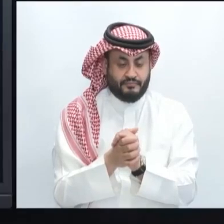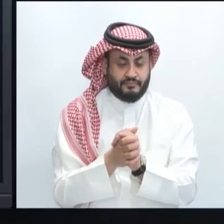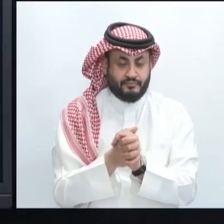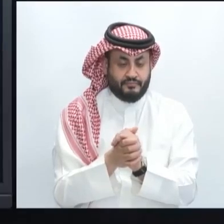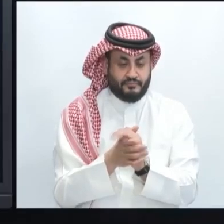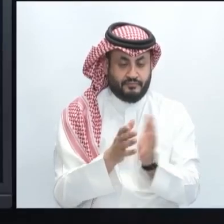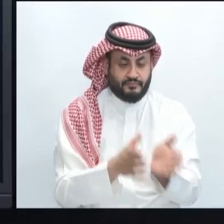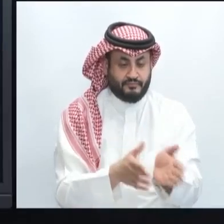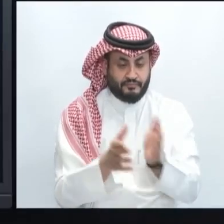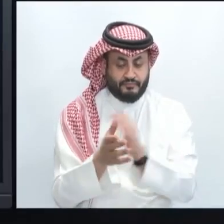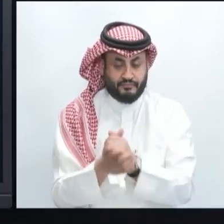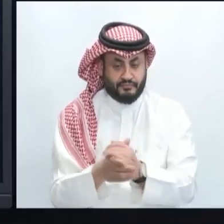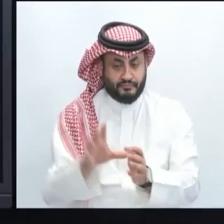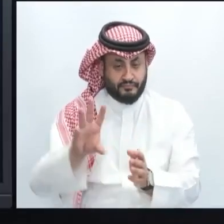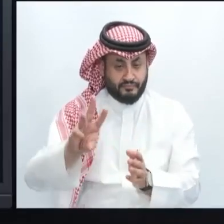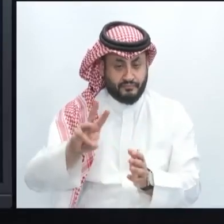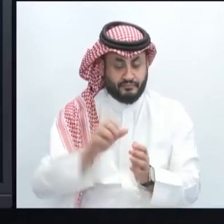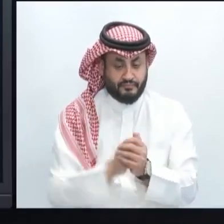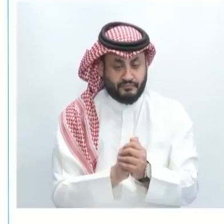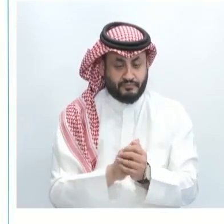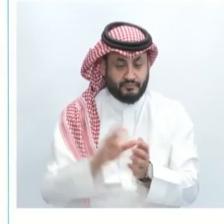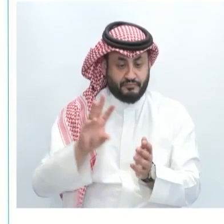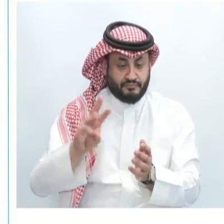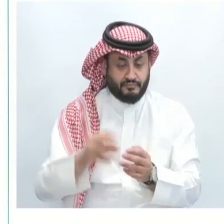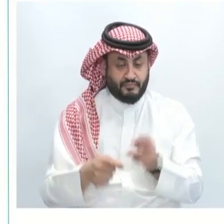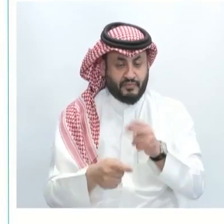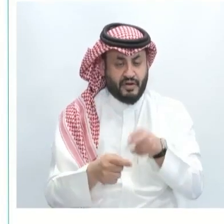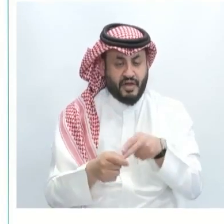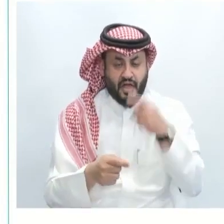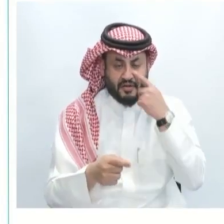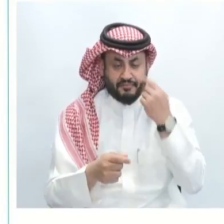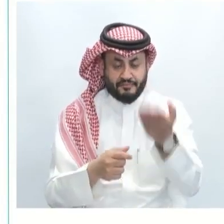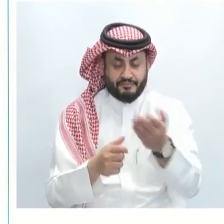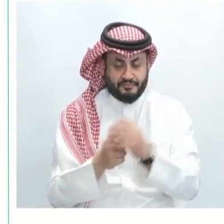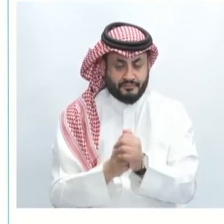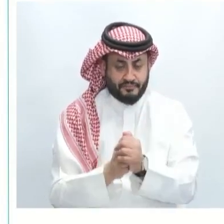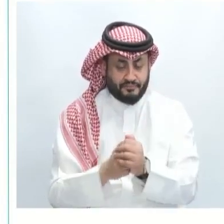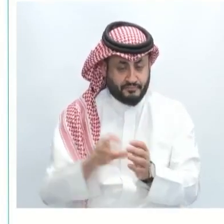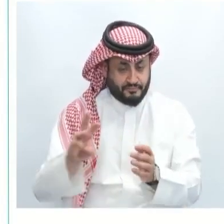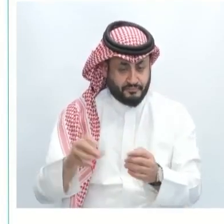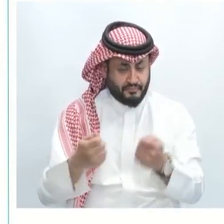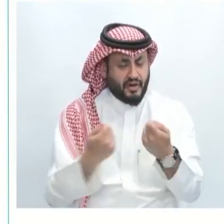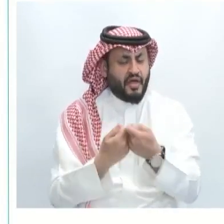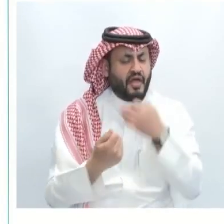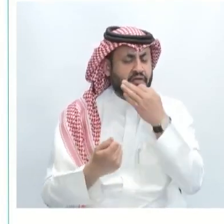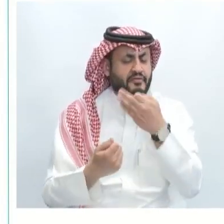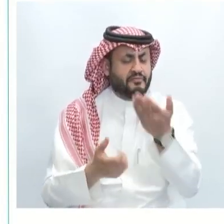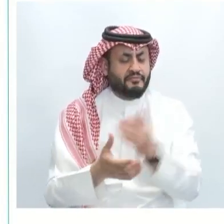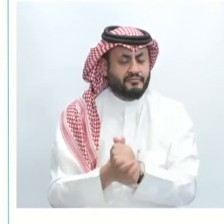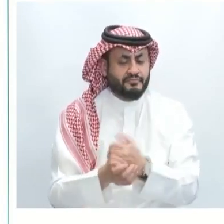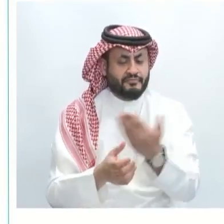let us move on to number six. Here we have the number six, and here we